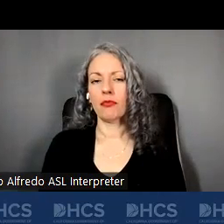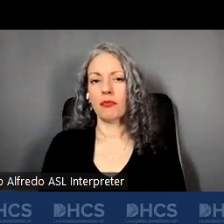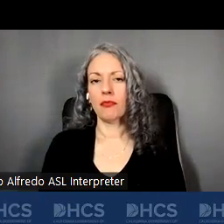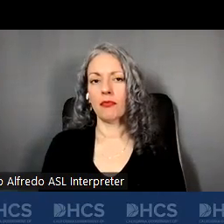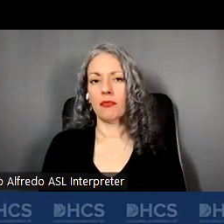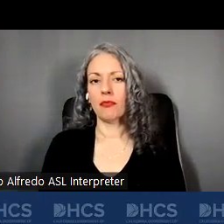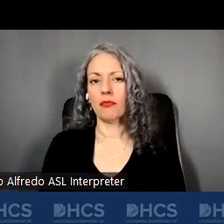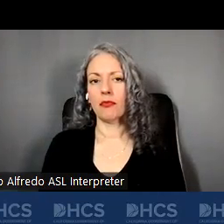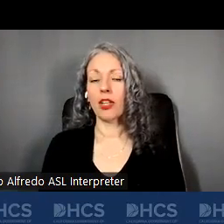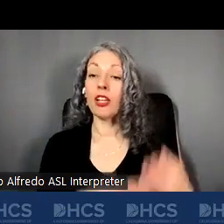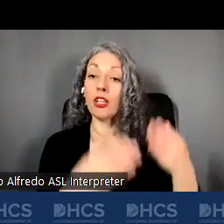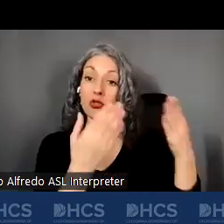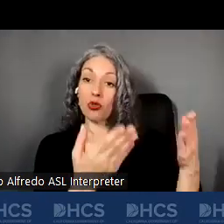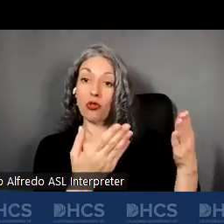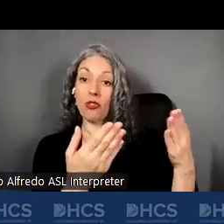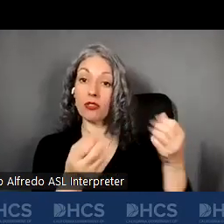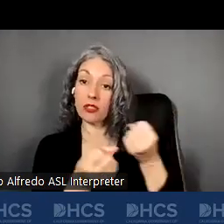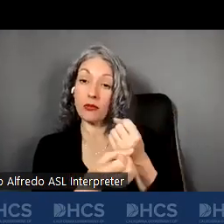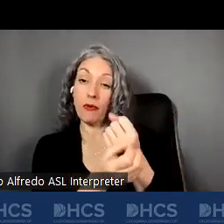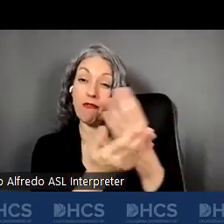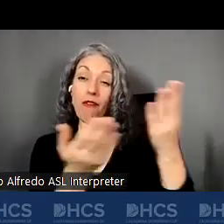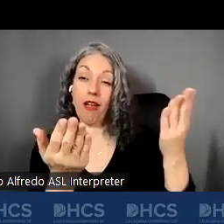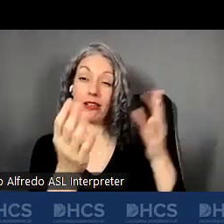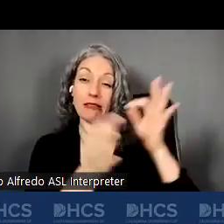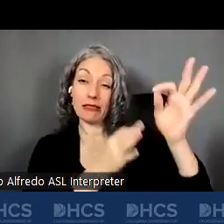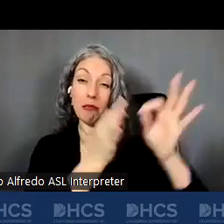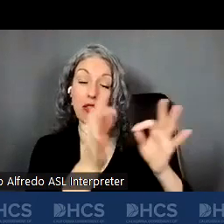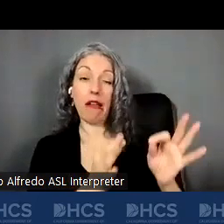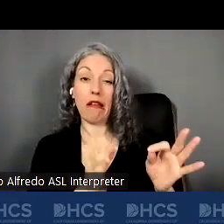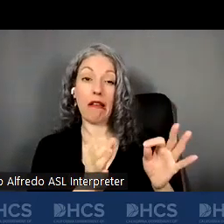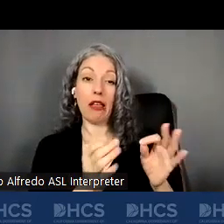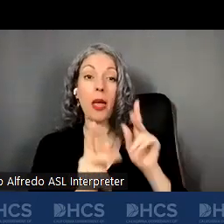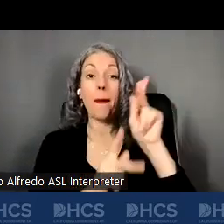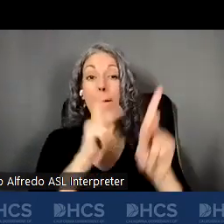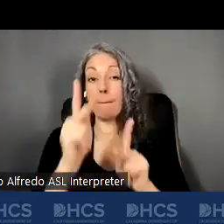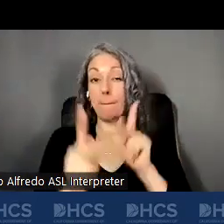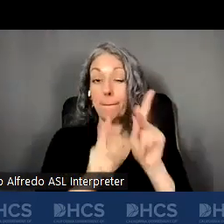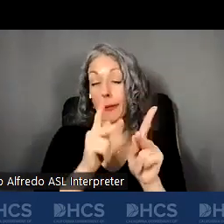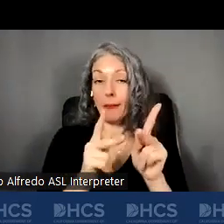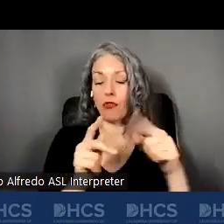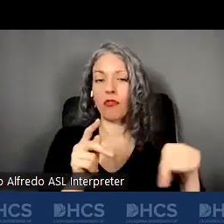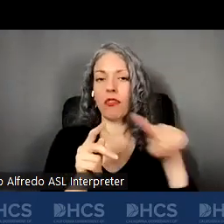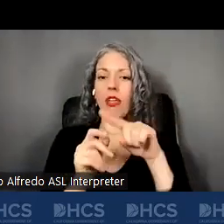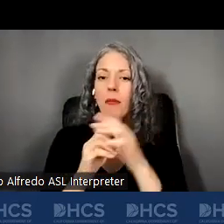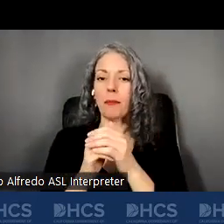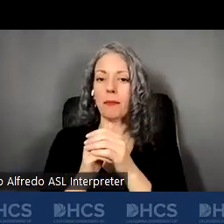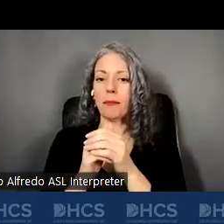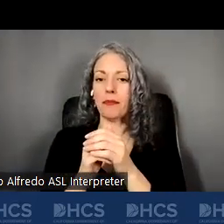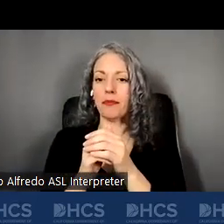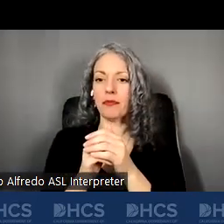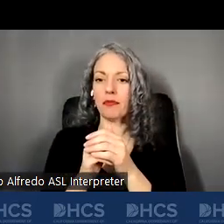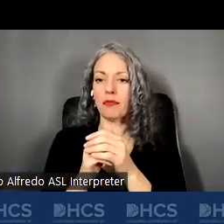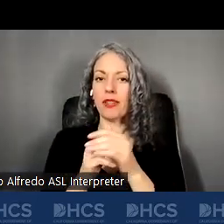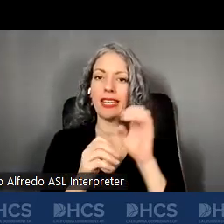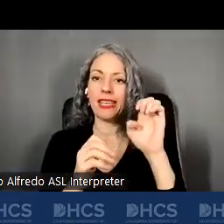Okay, so this just provides a flavor of the folks who are, you know, kind of can be ECM